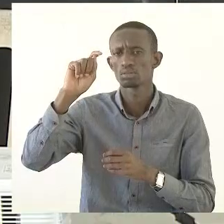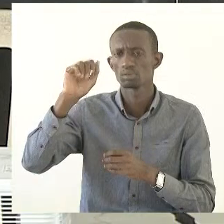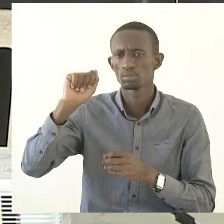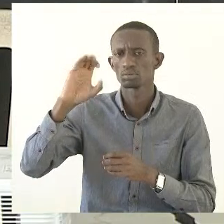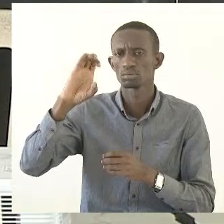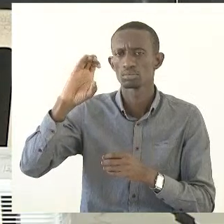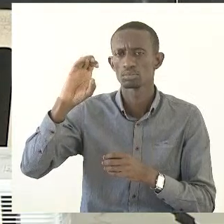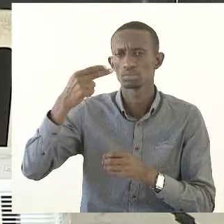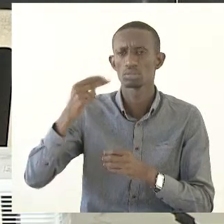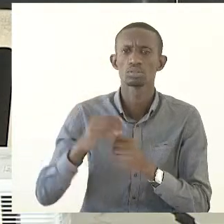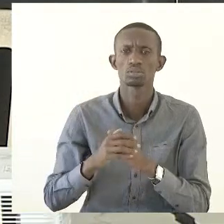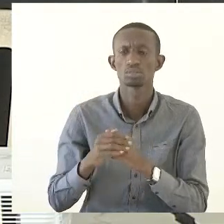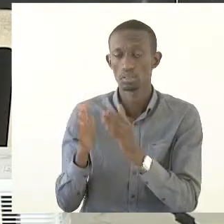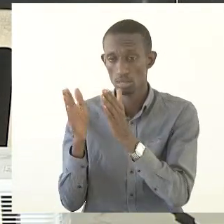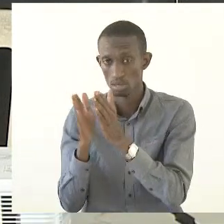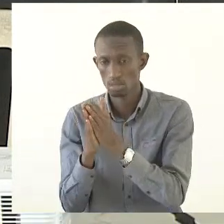reducing sugars.